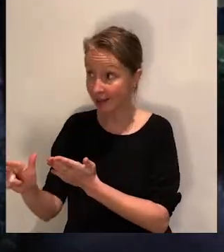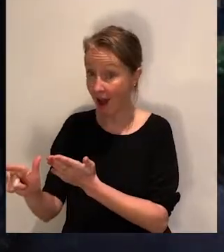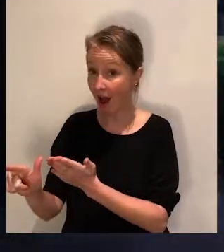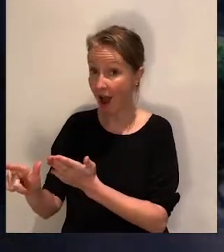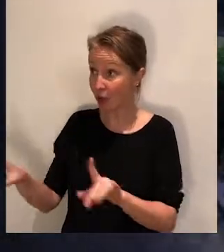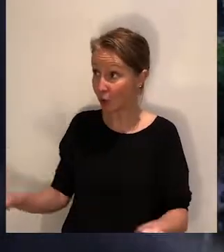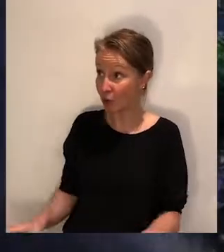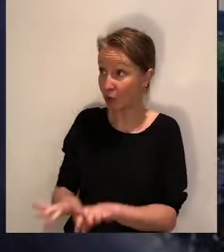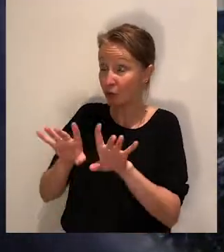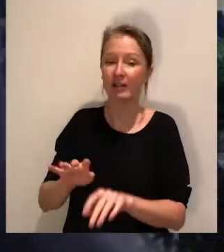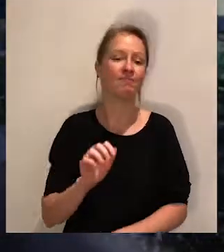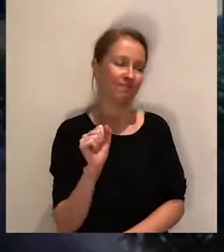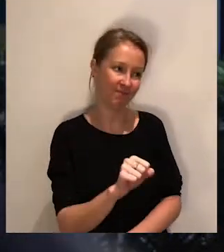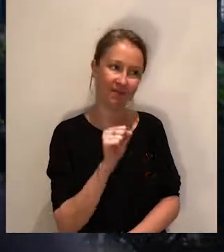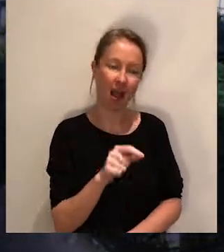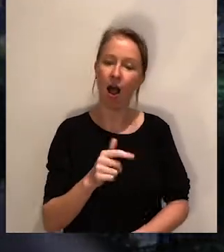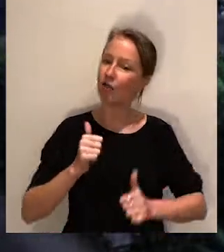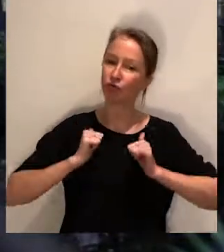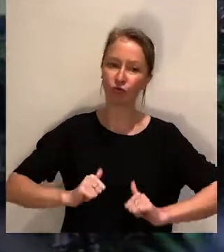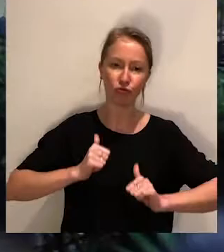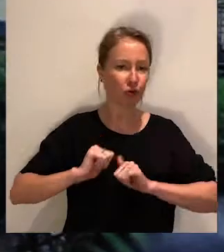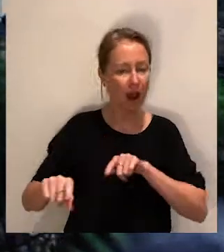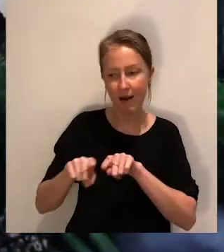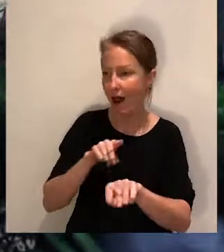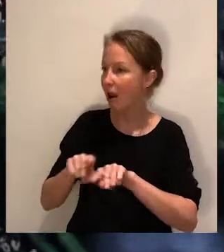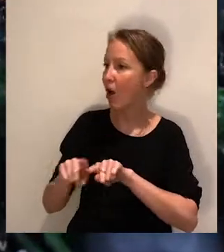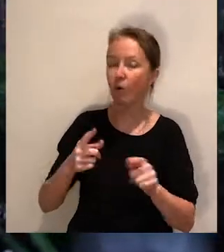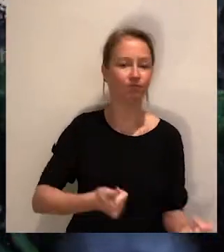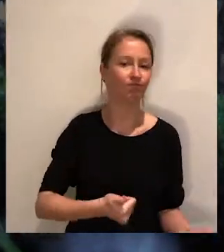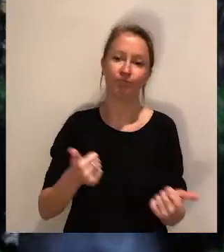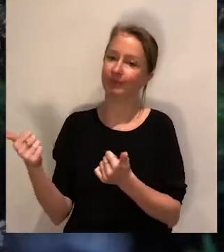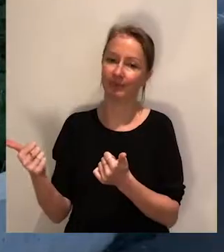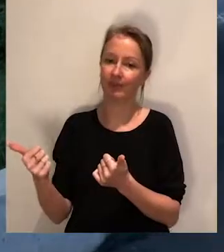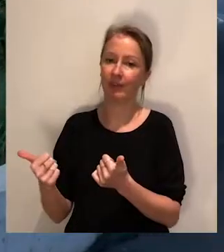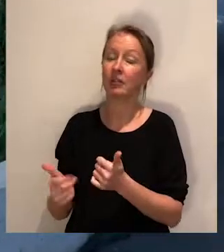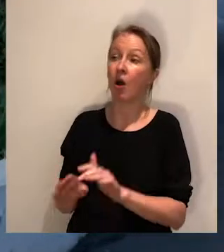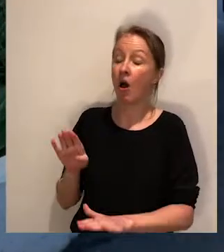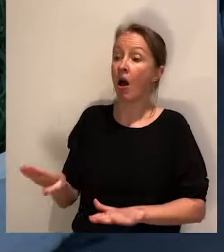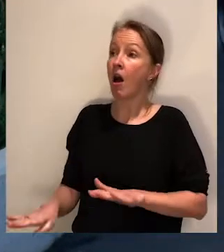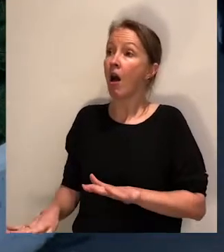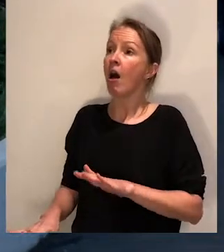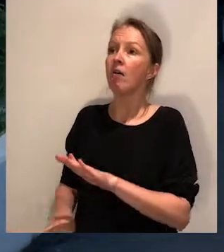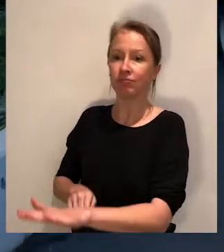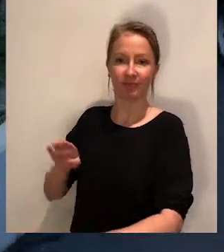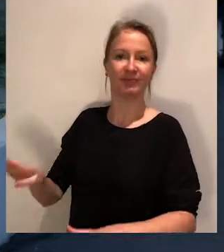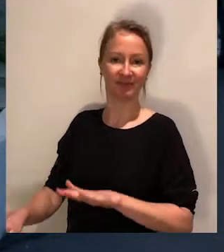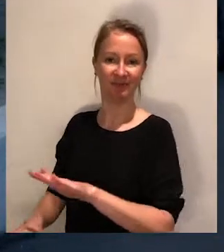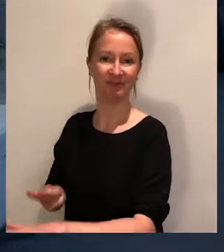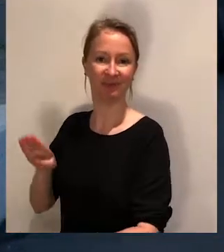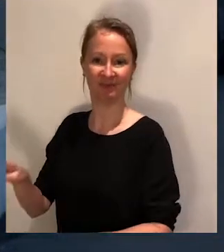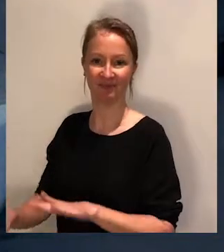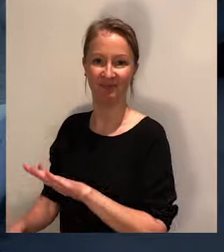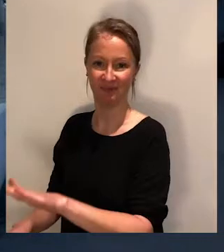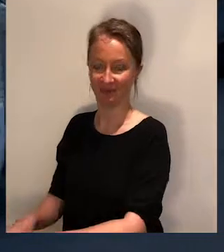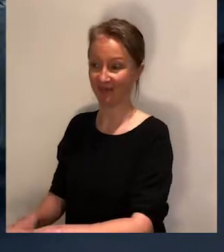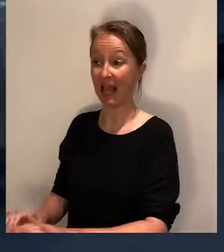Yeah, he's been coming in so well for quite a while now, and we were able to, Jimmy called him, his primary trainer,